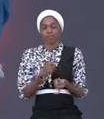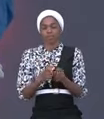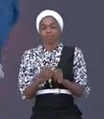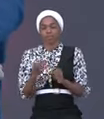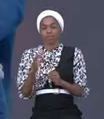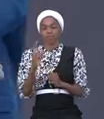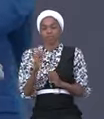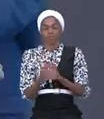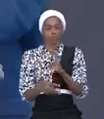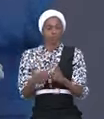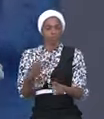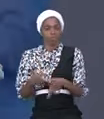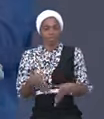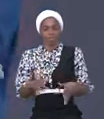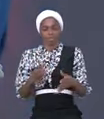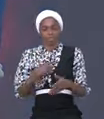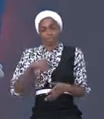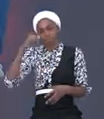May I remind you,